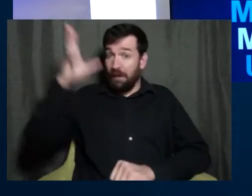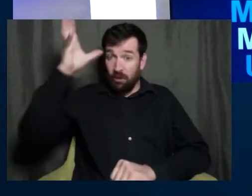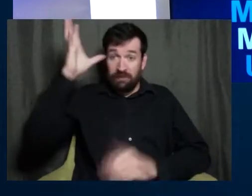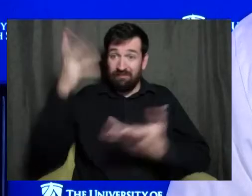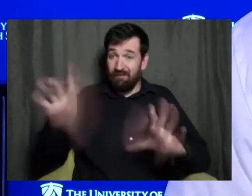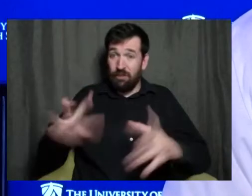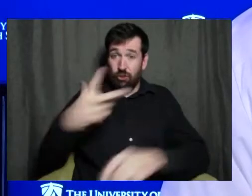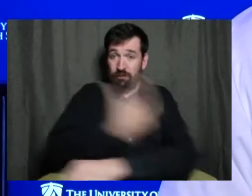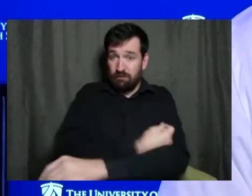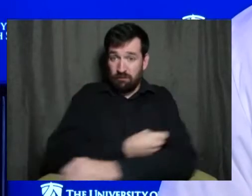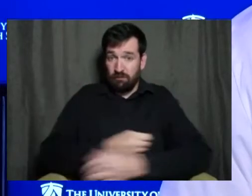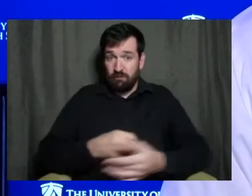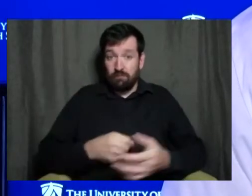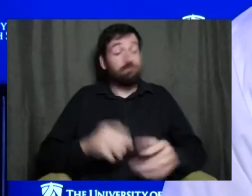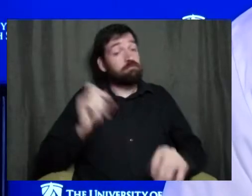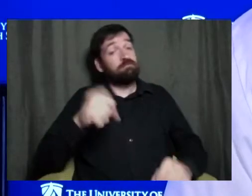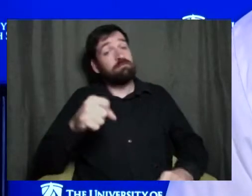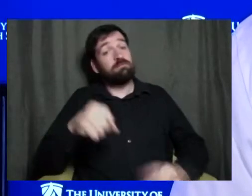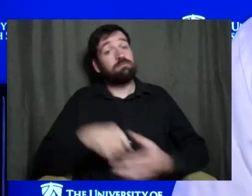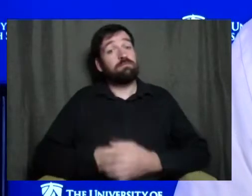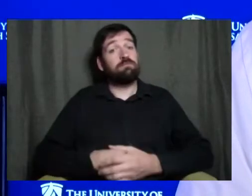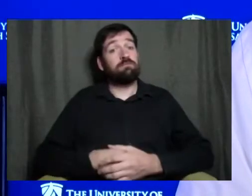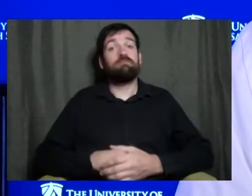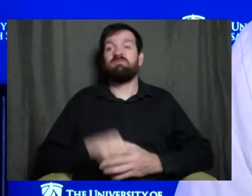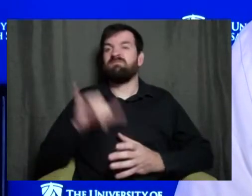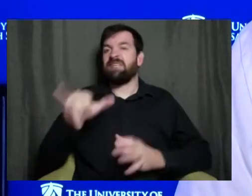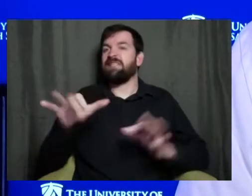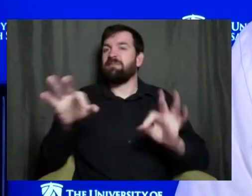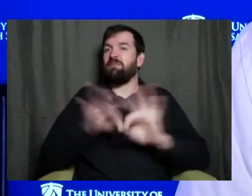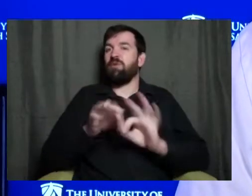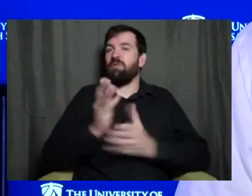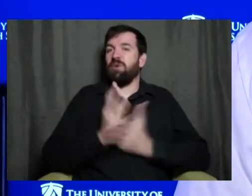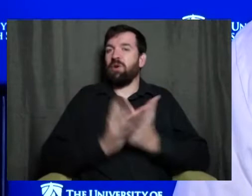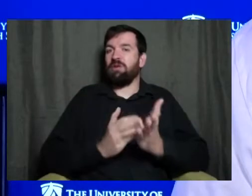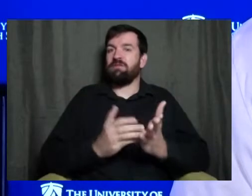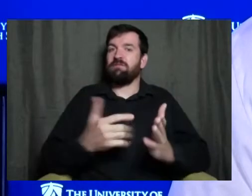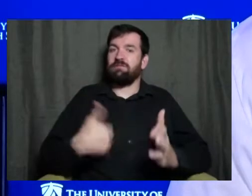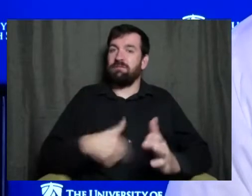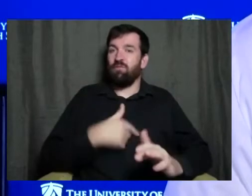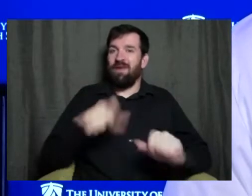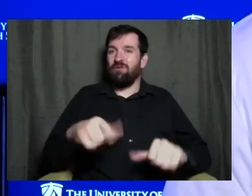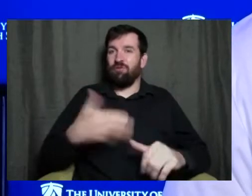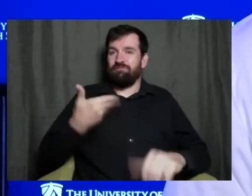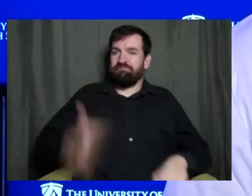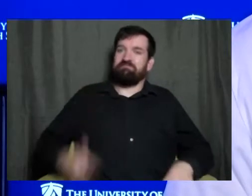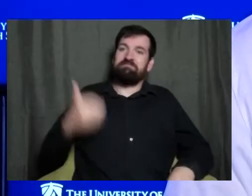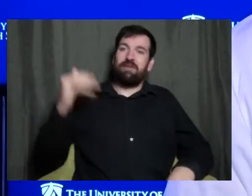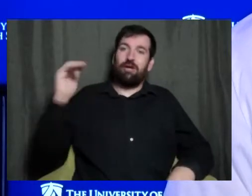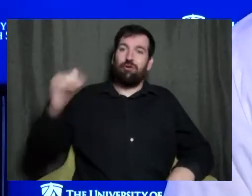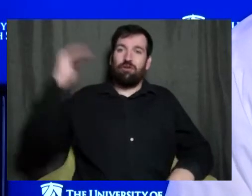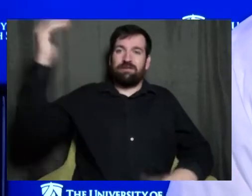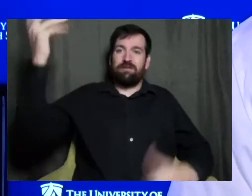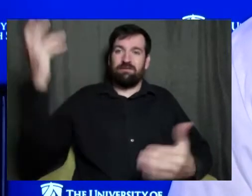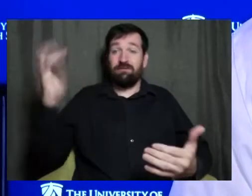about that. Yeah, I mean, I think that's the key, is that we have to be the adults, and that's why we are the parents. We